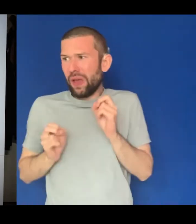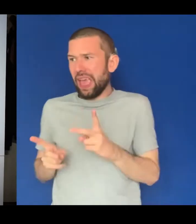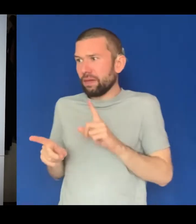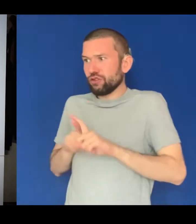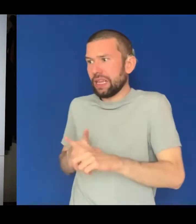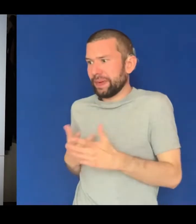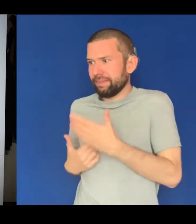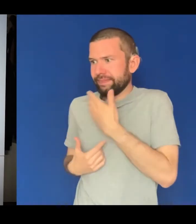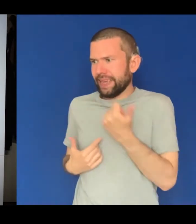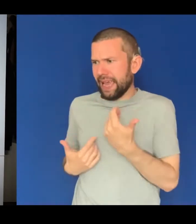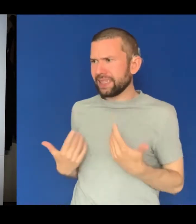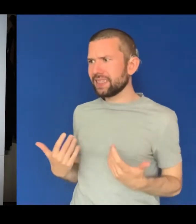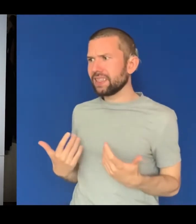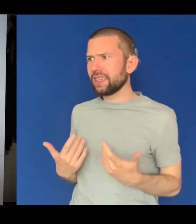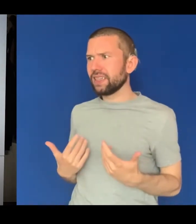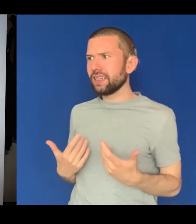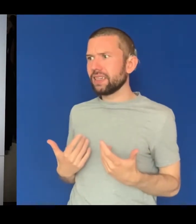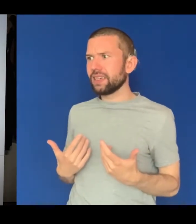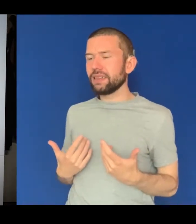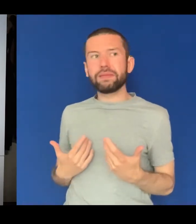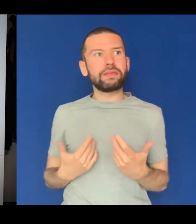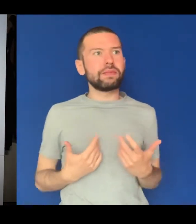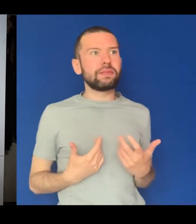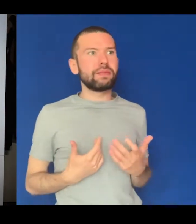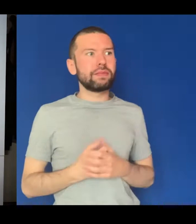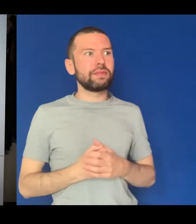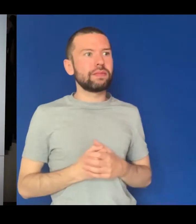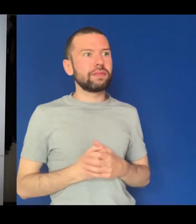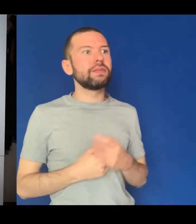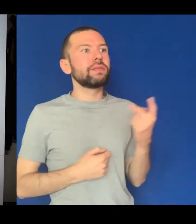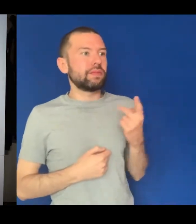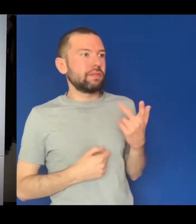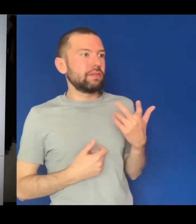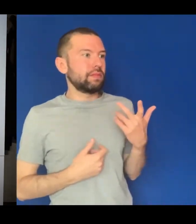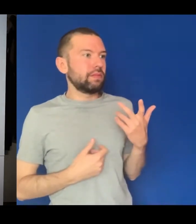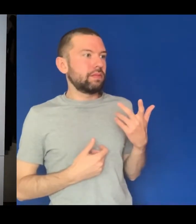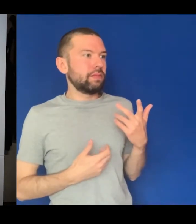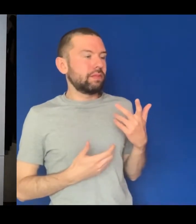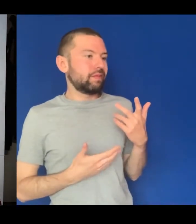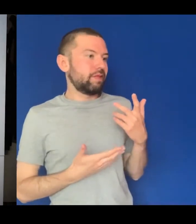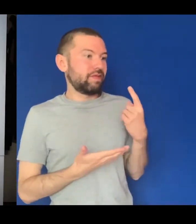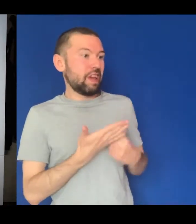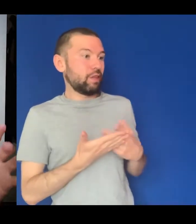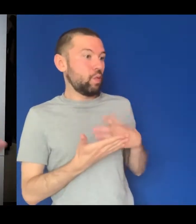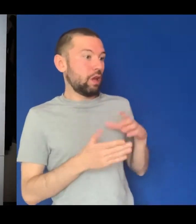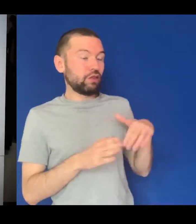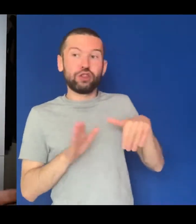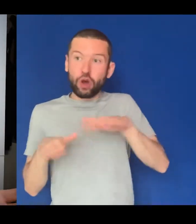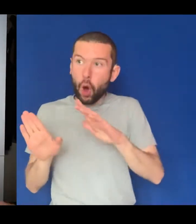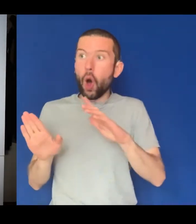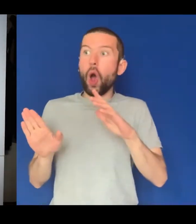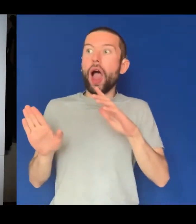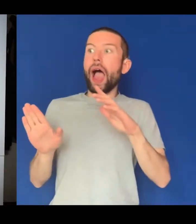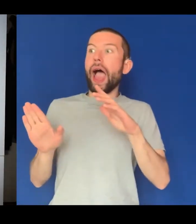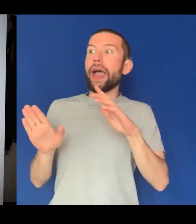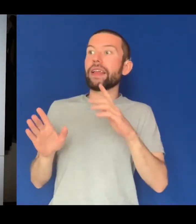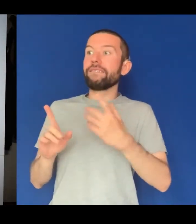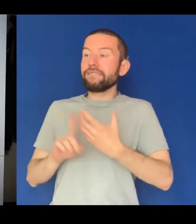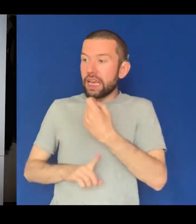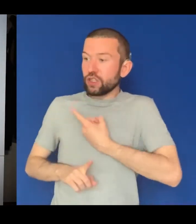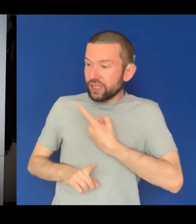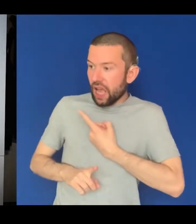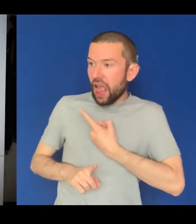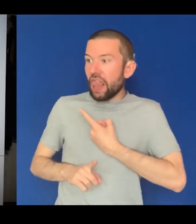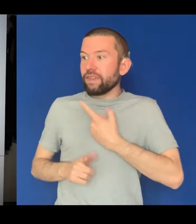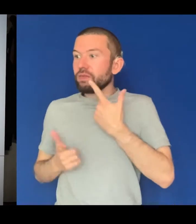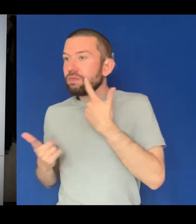be nice. We agreed when you'd go that you would find yourself, get what you need to out of your system. I would stay here in my